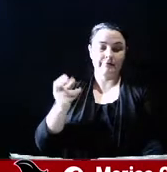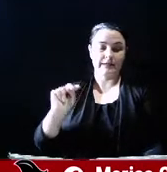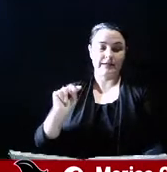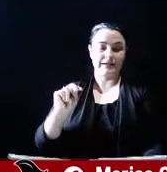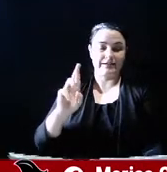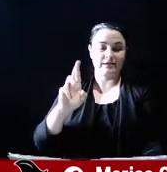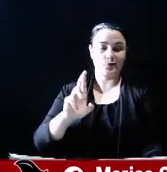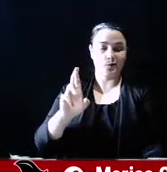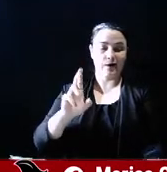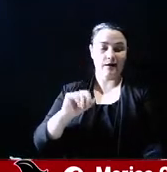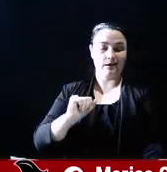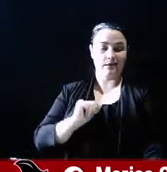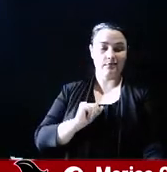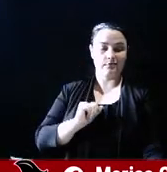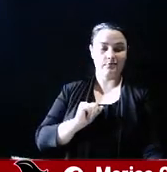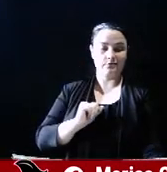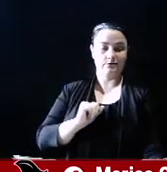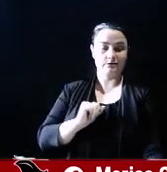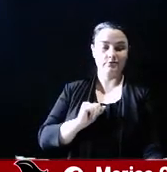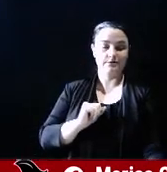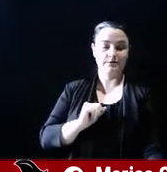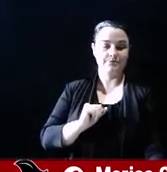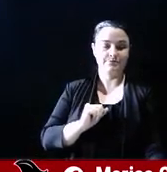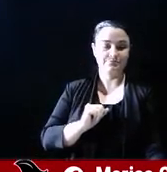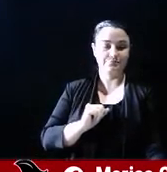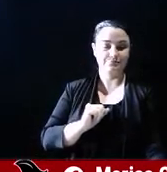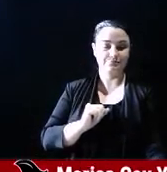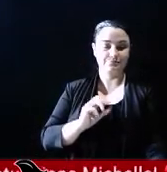Ethan Andrew Rangwell.